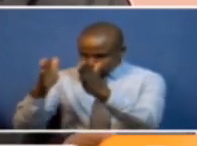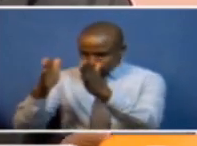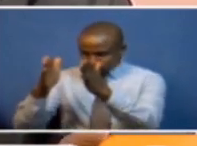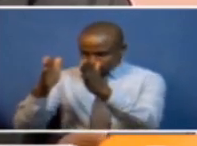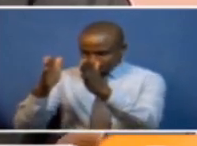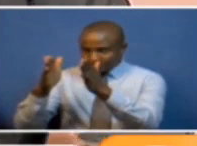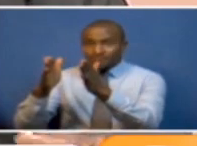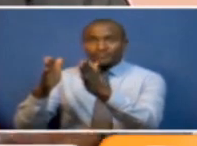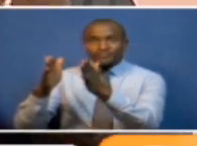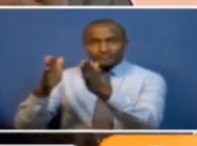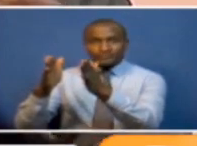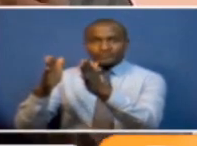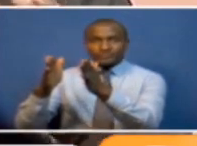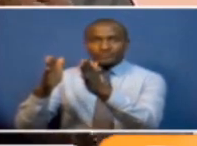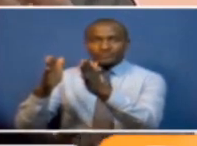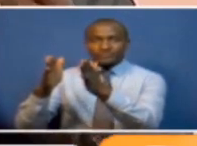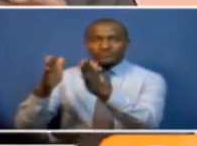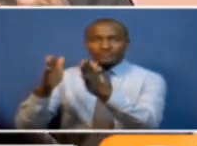and all